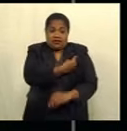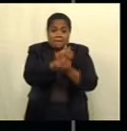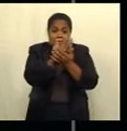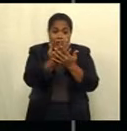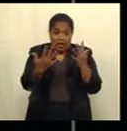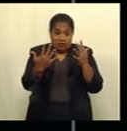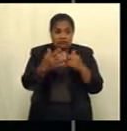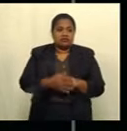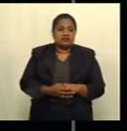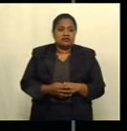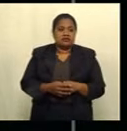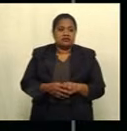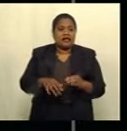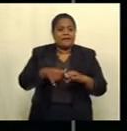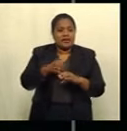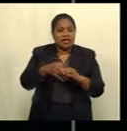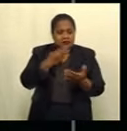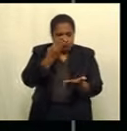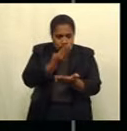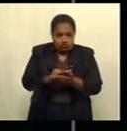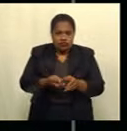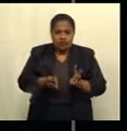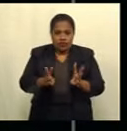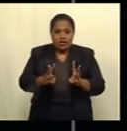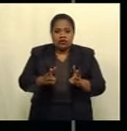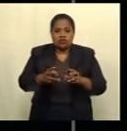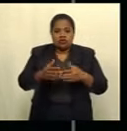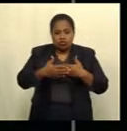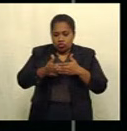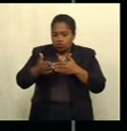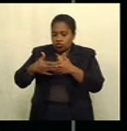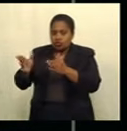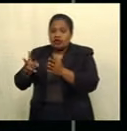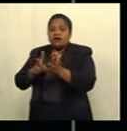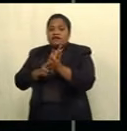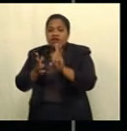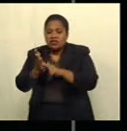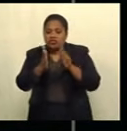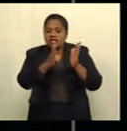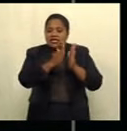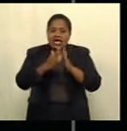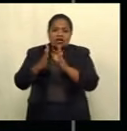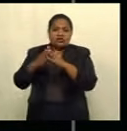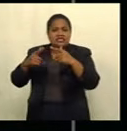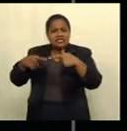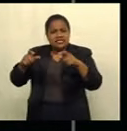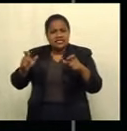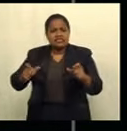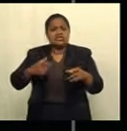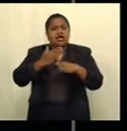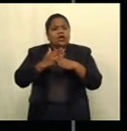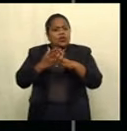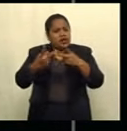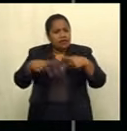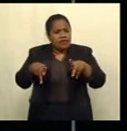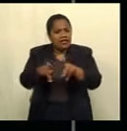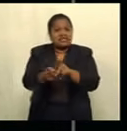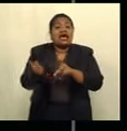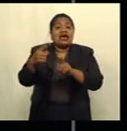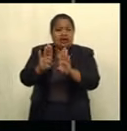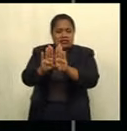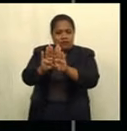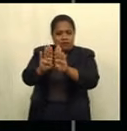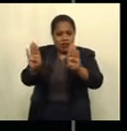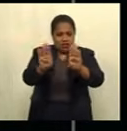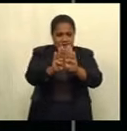medically proven way towards reopening villages, towns, cities, workplaces, and ultimately borders, so that